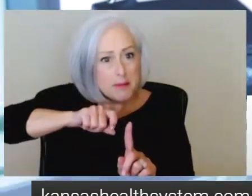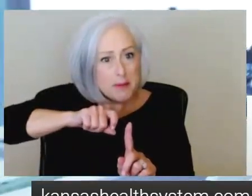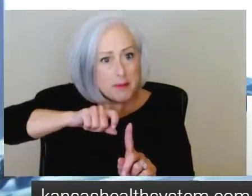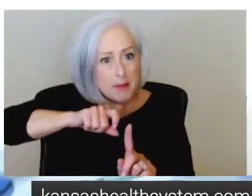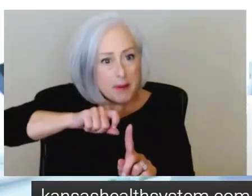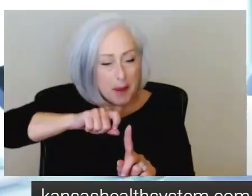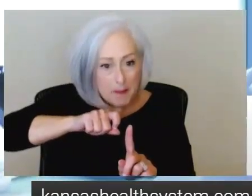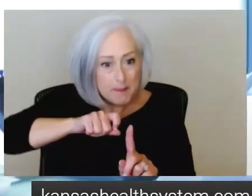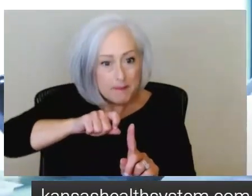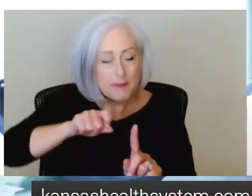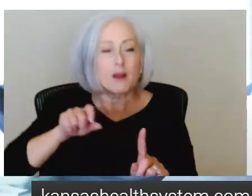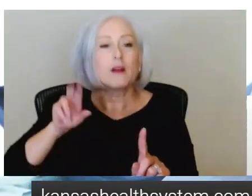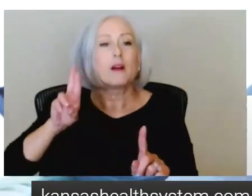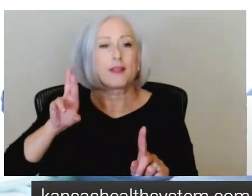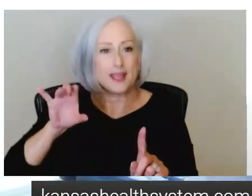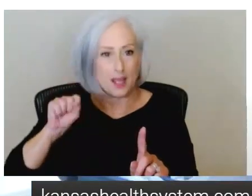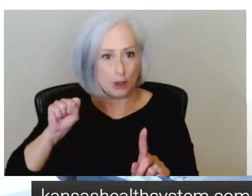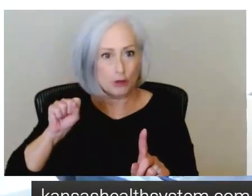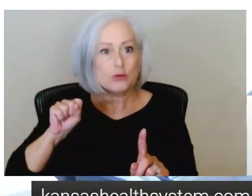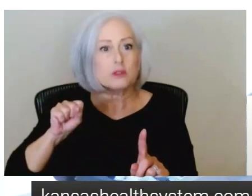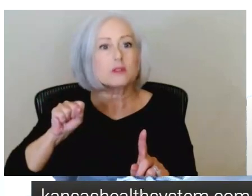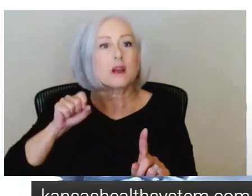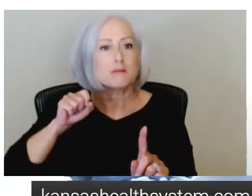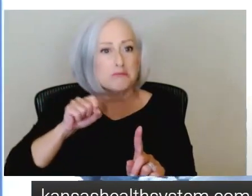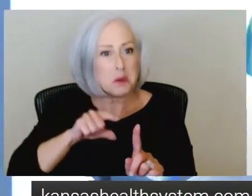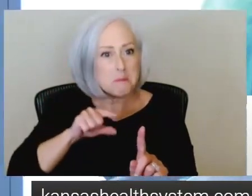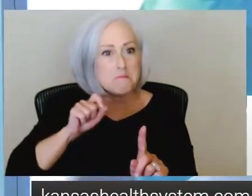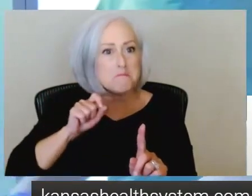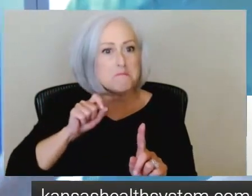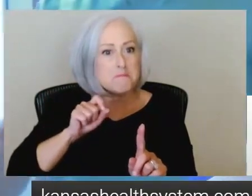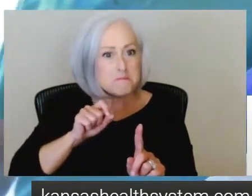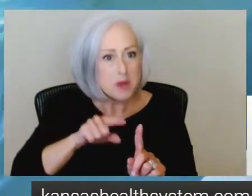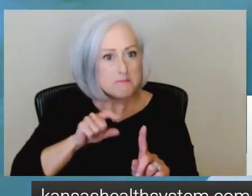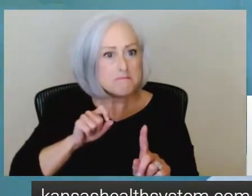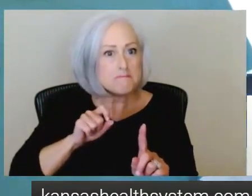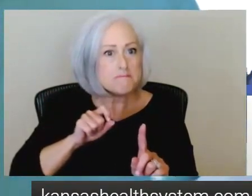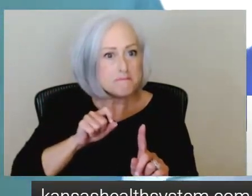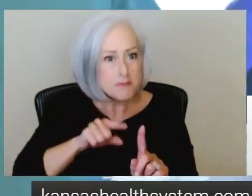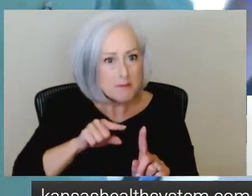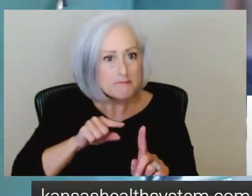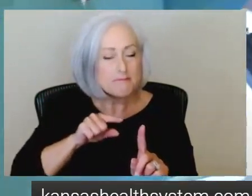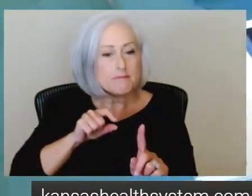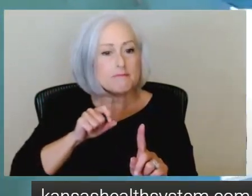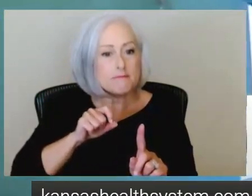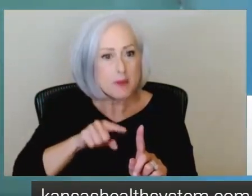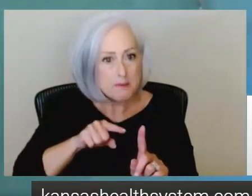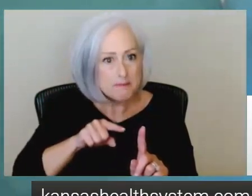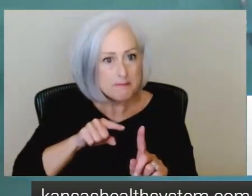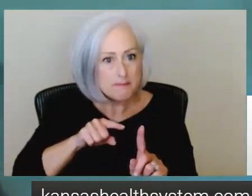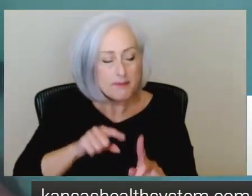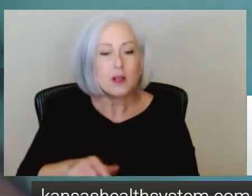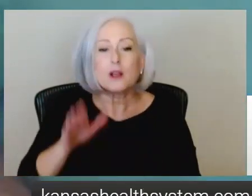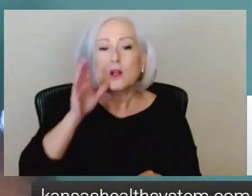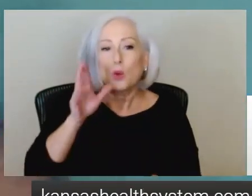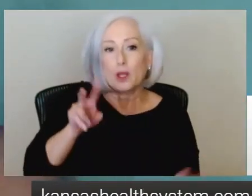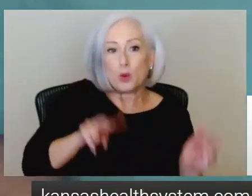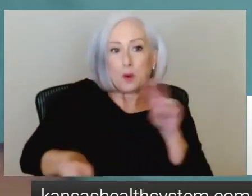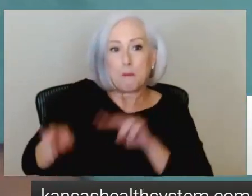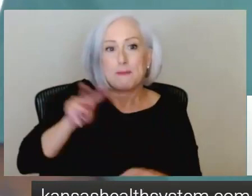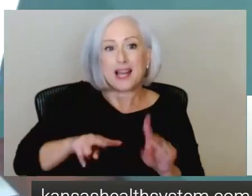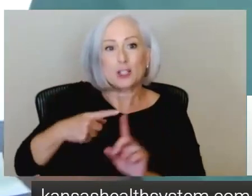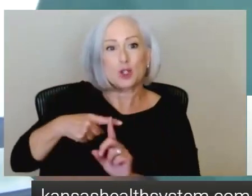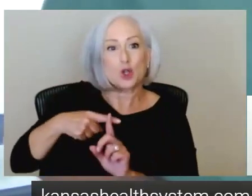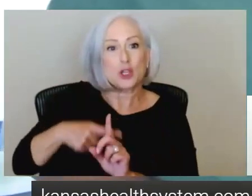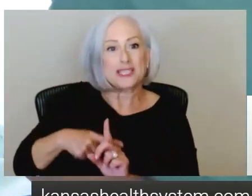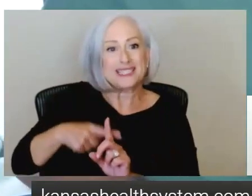beams and heat up that area of the brain. They'll be monitoring the temperature